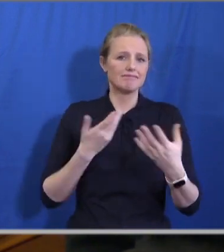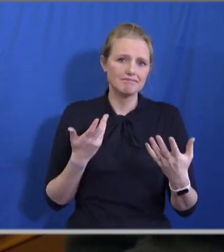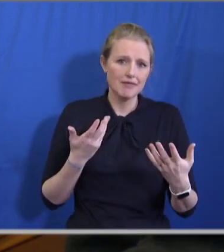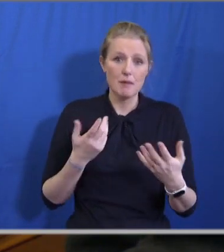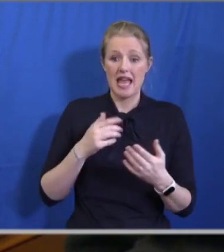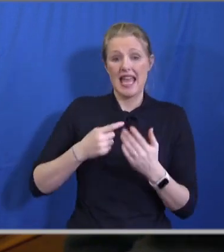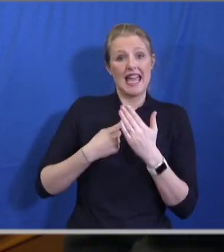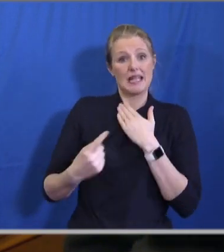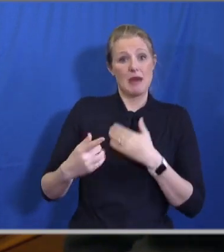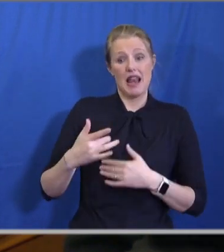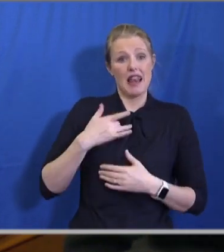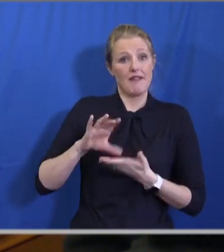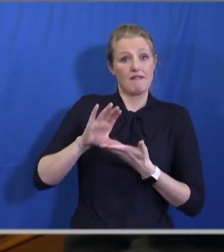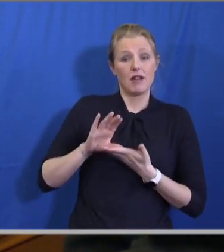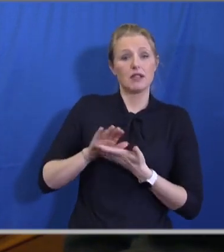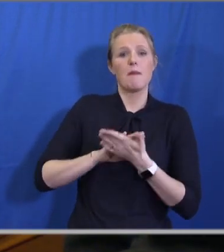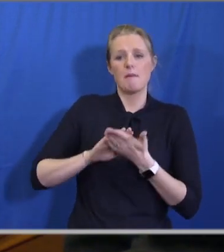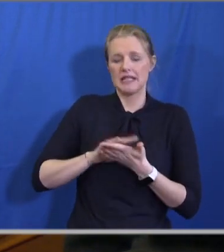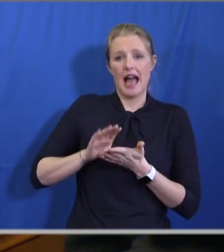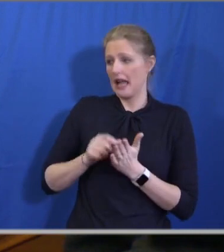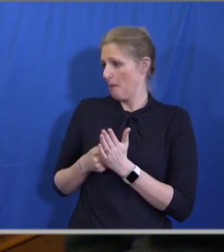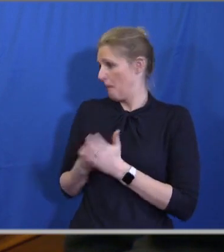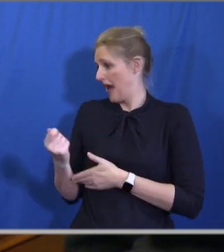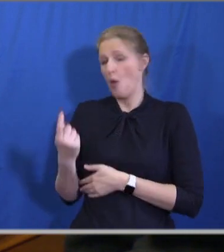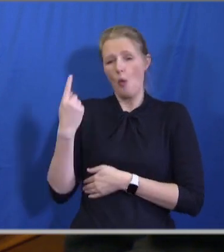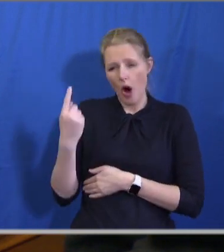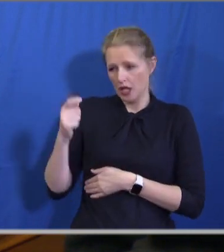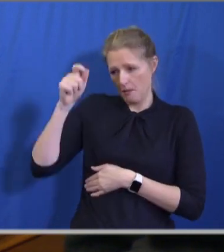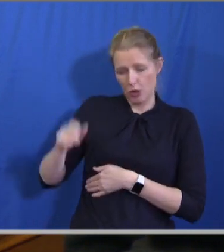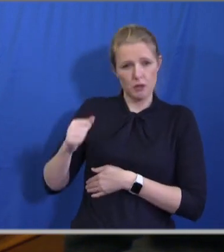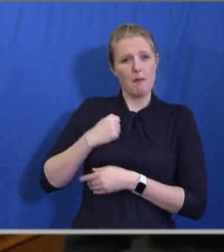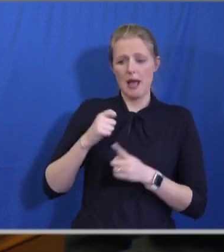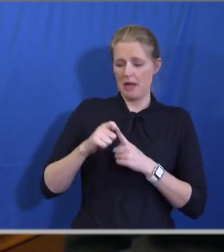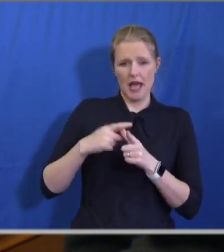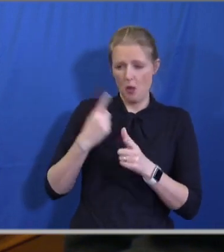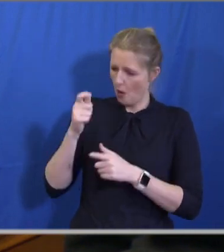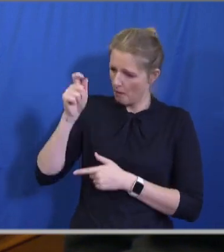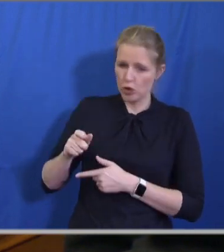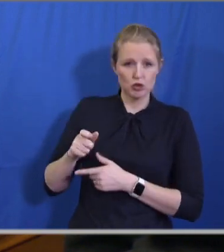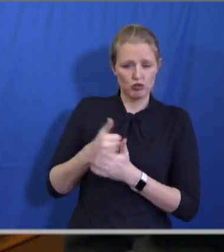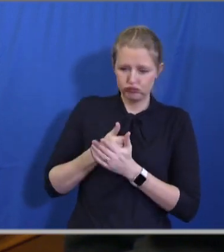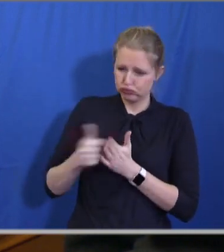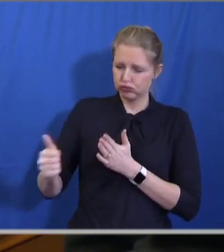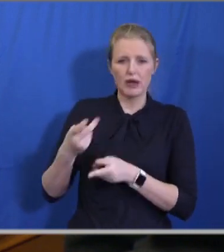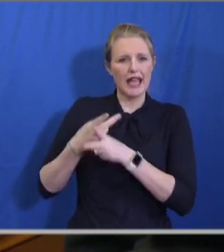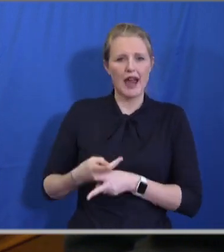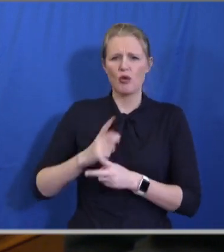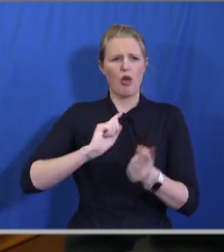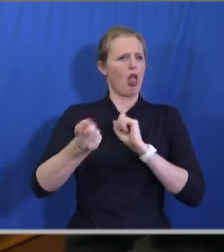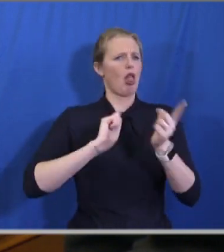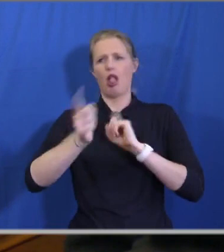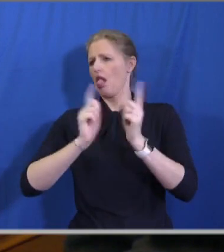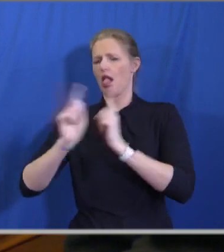fund PAs to do so. I think it's essential for future-proofing that we have that available to the most disabled